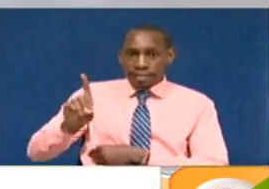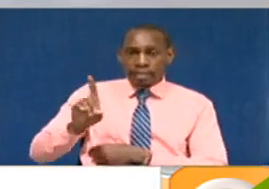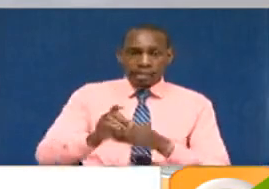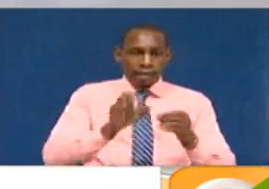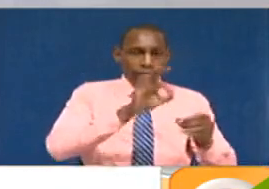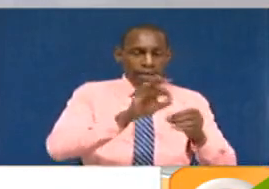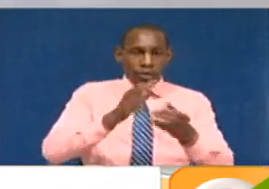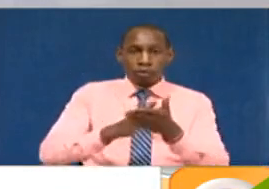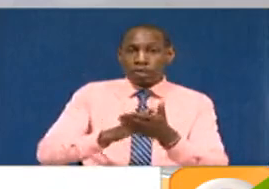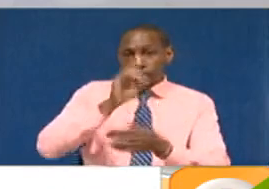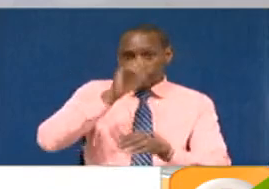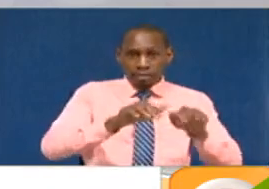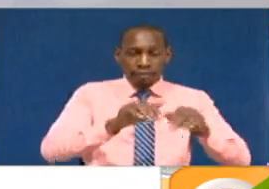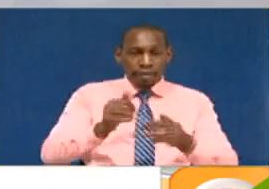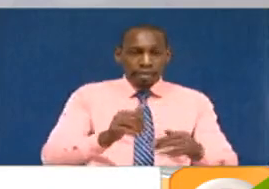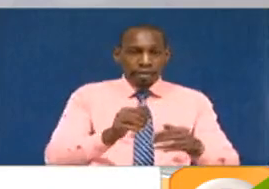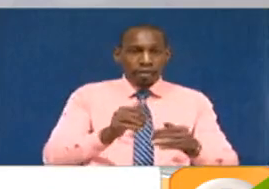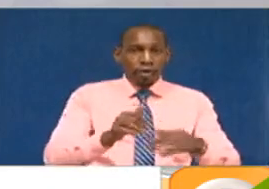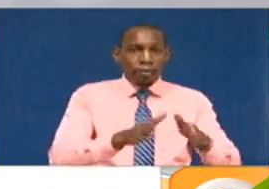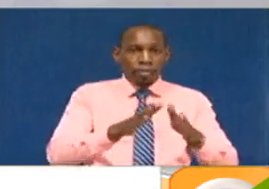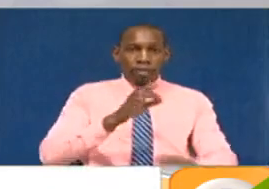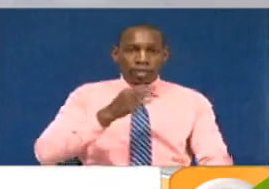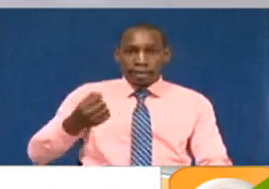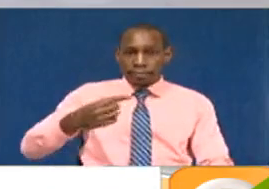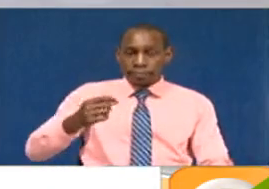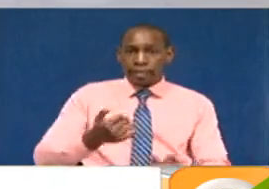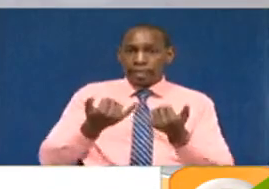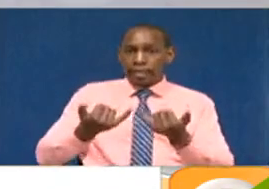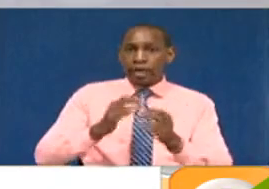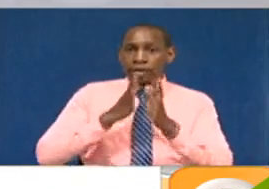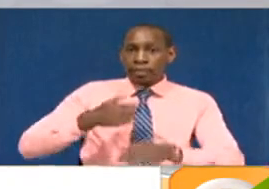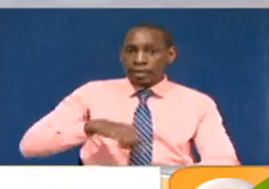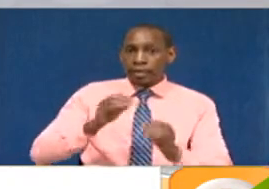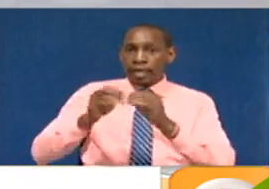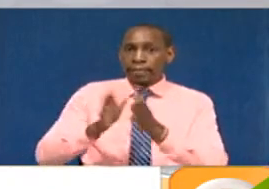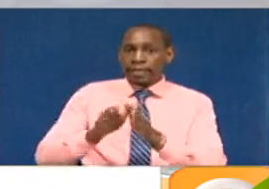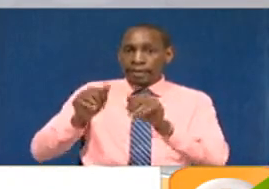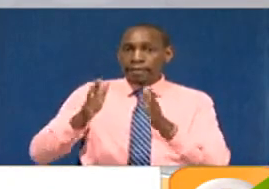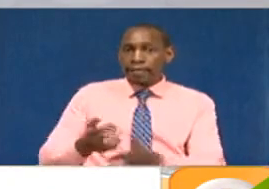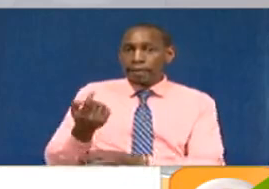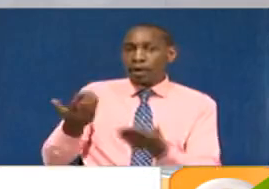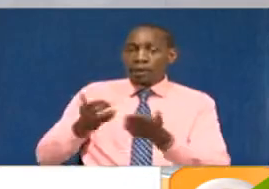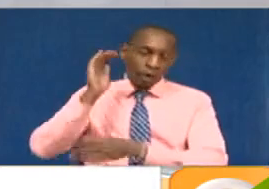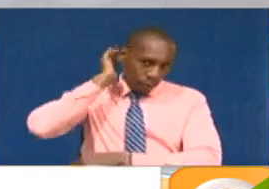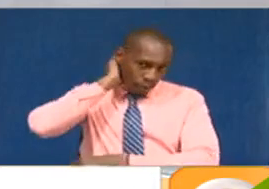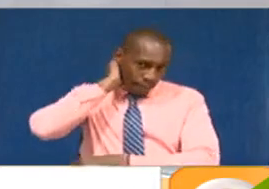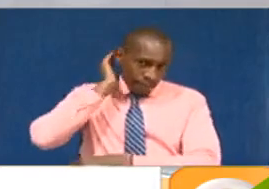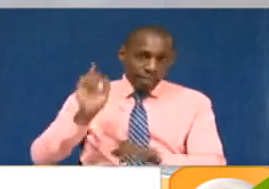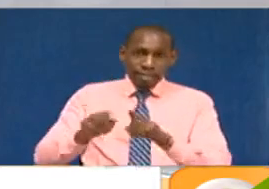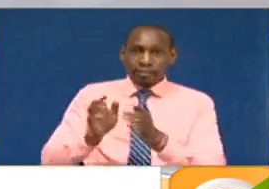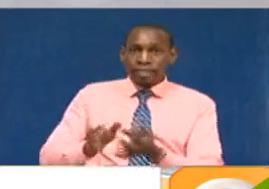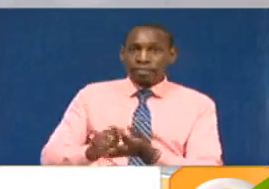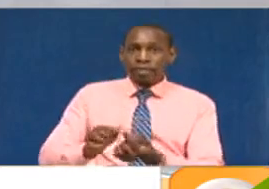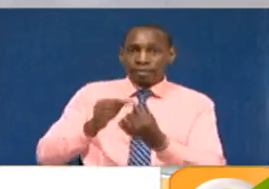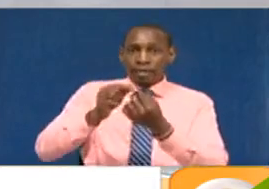as a serious farming venture. On this week's Smart Farm, our very own Dennis Otieno caught up with one young farmer in Moranga who has a